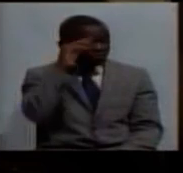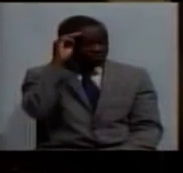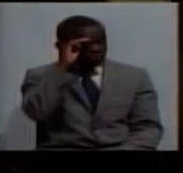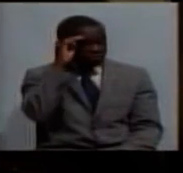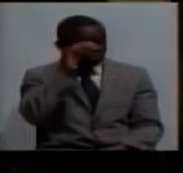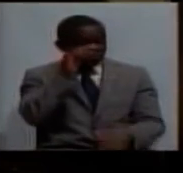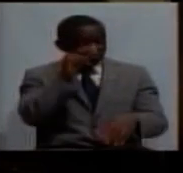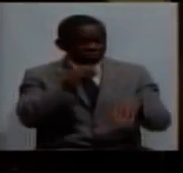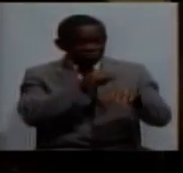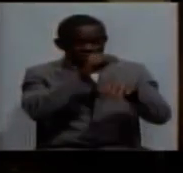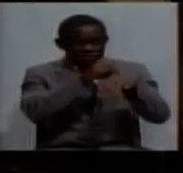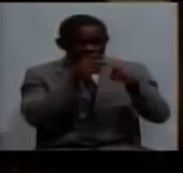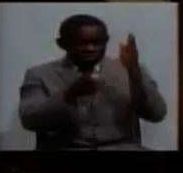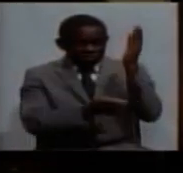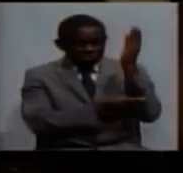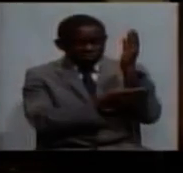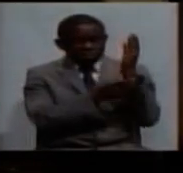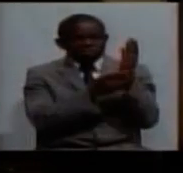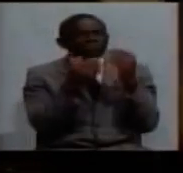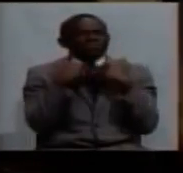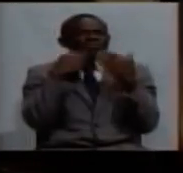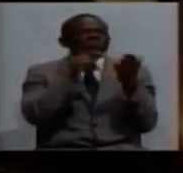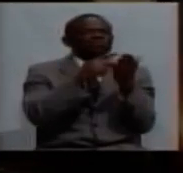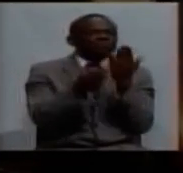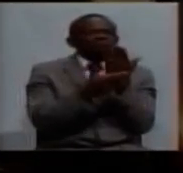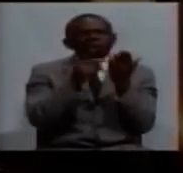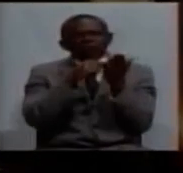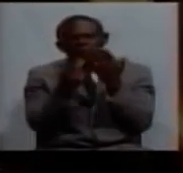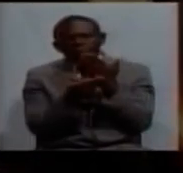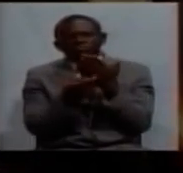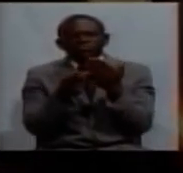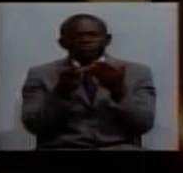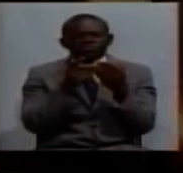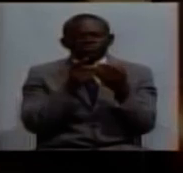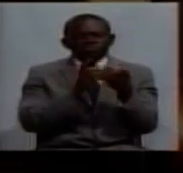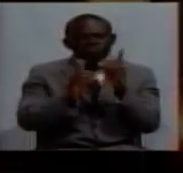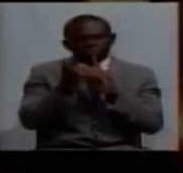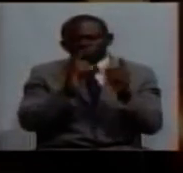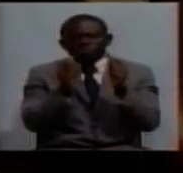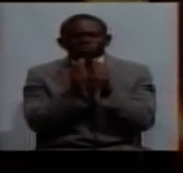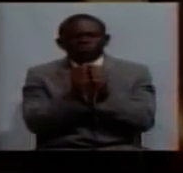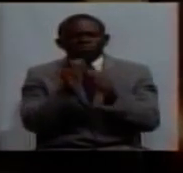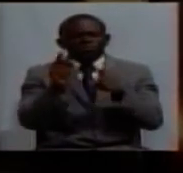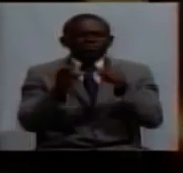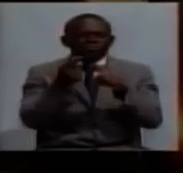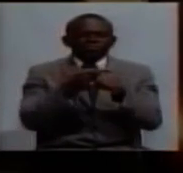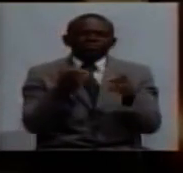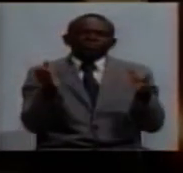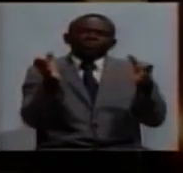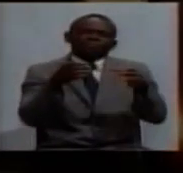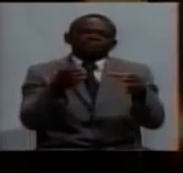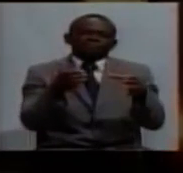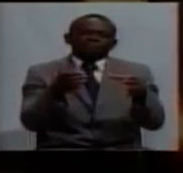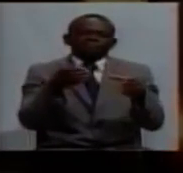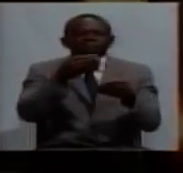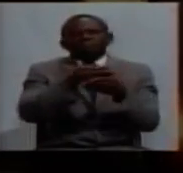that they push this agenda of contributing regionally. We do have regions that have a higher GDP